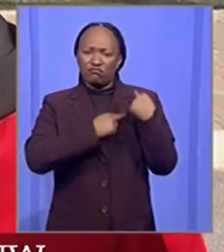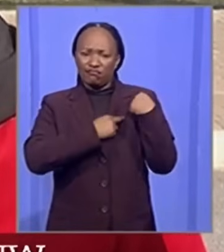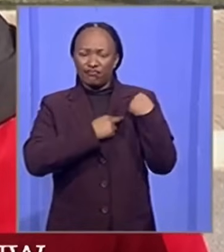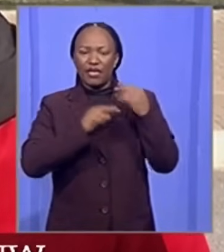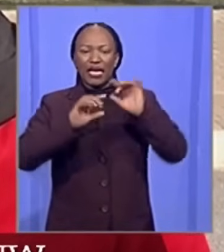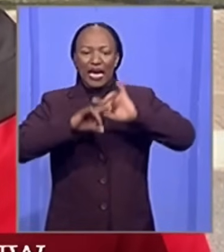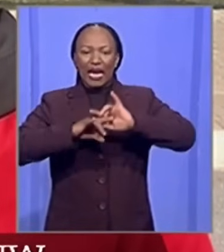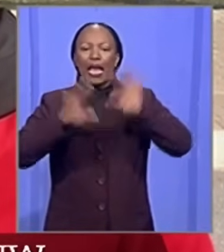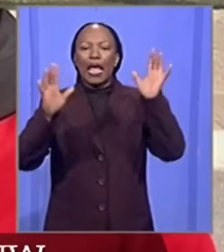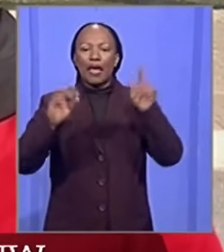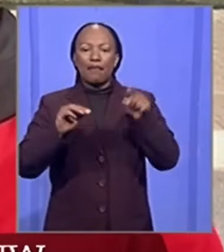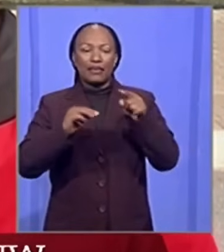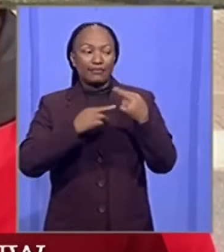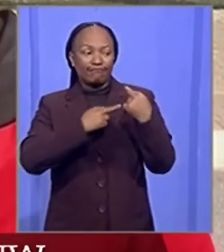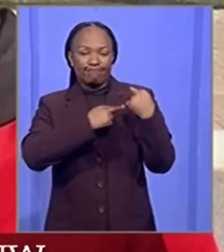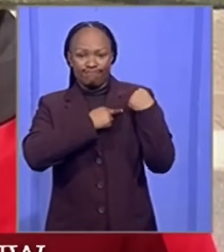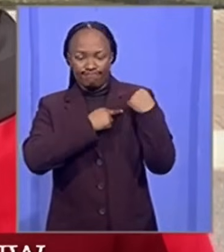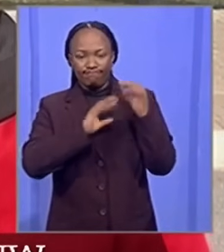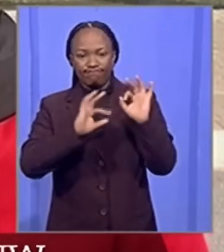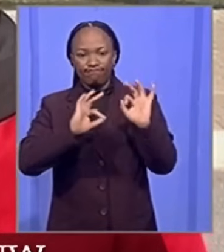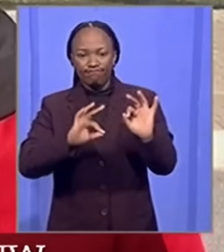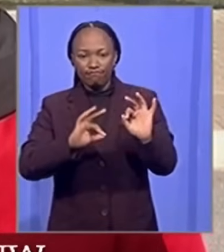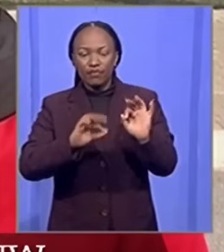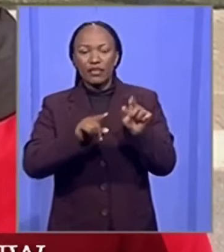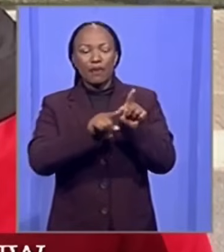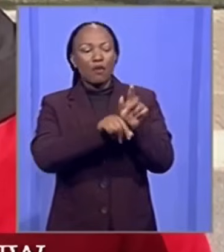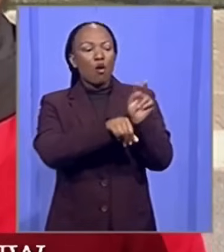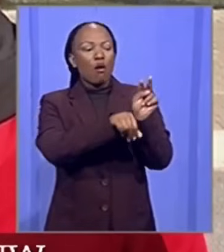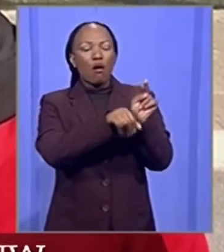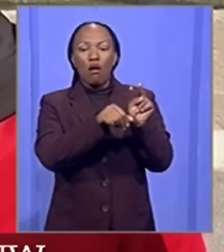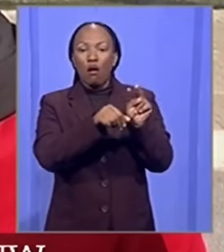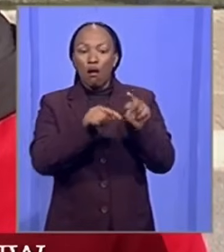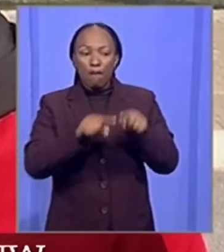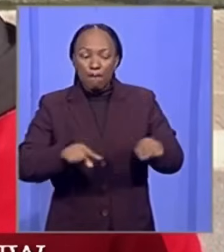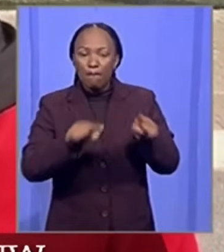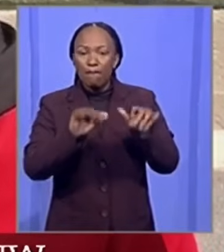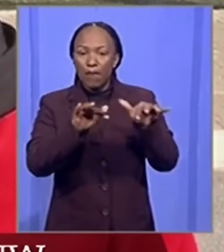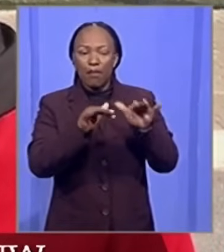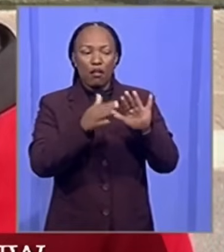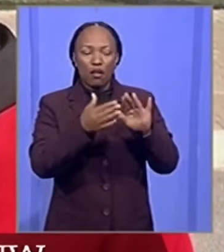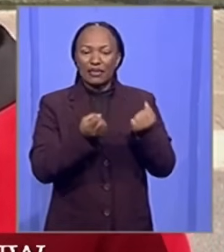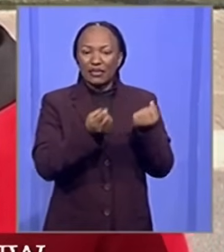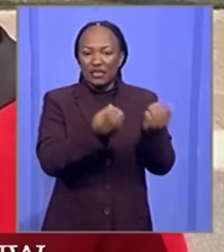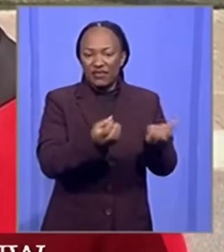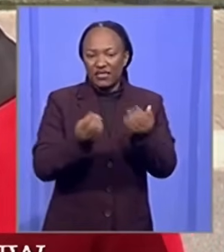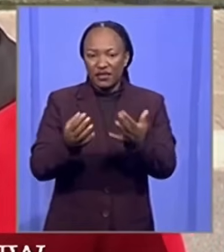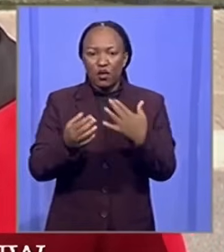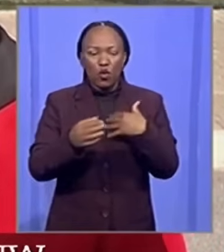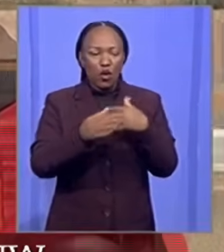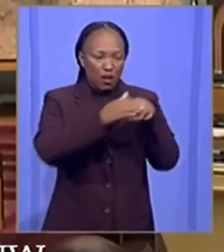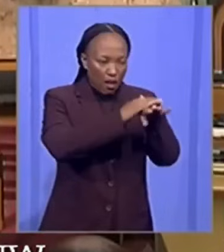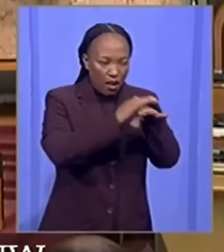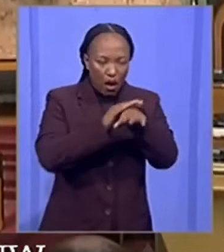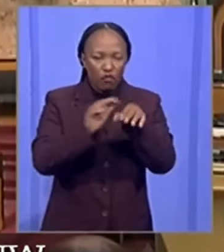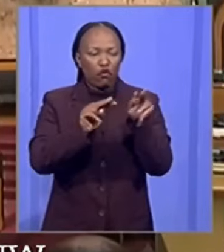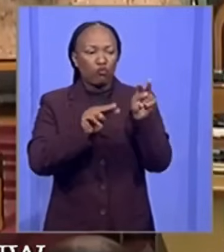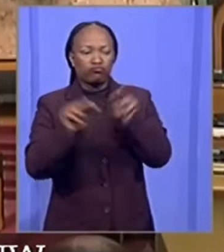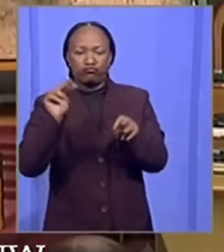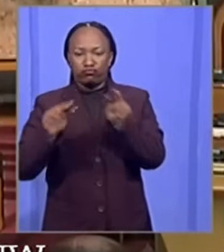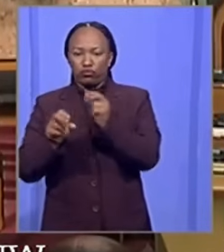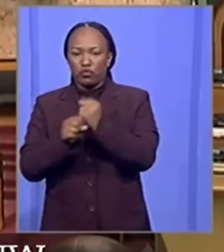proper accountability. Also we must conduct oversight mo ditirelong tsa batho mo province ya rena ya Bokone Bophirima. Lekoko